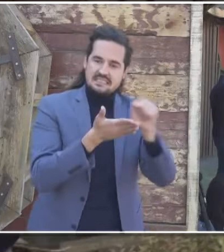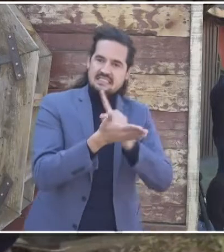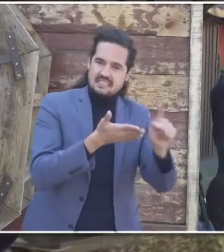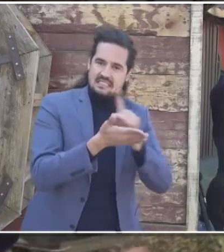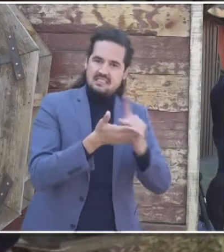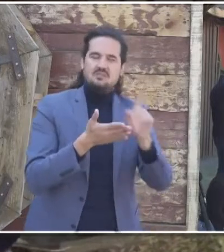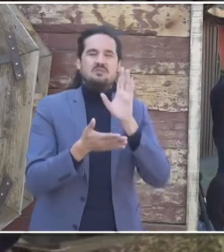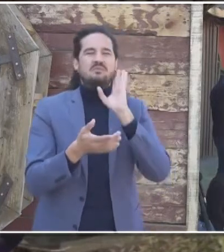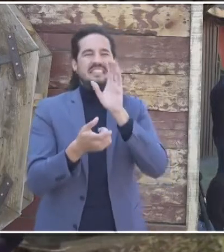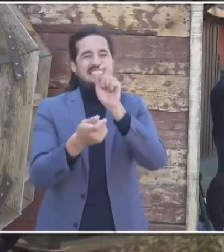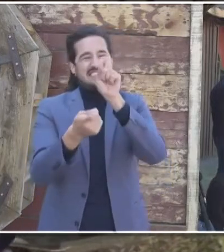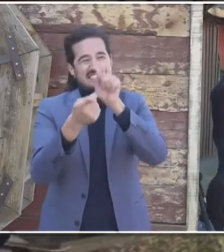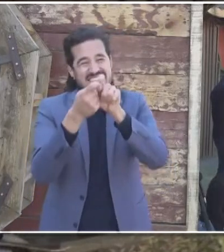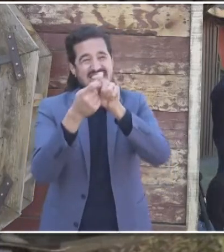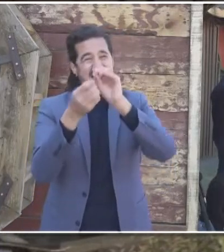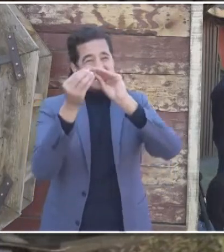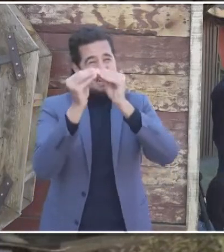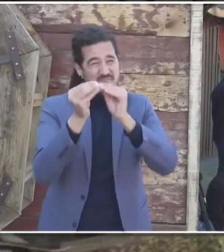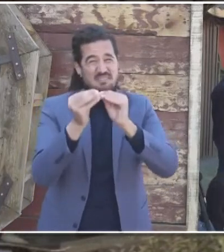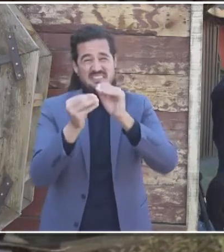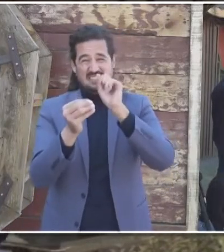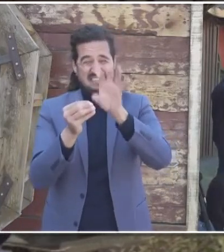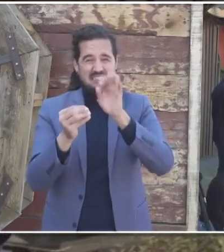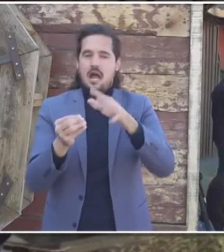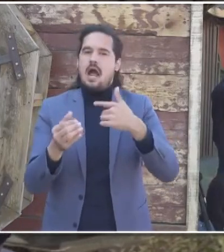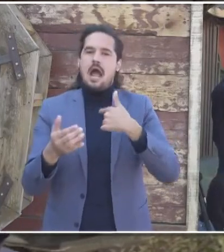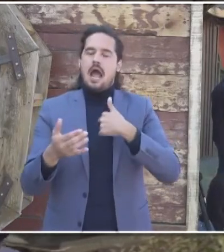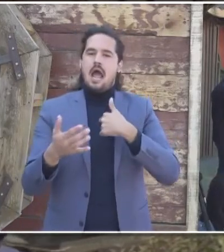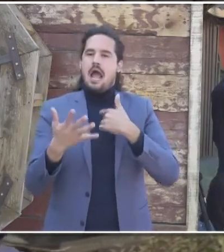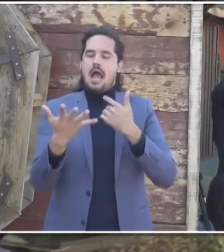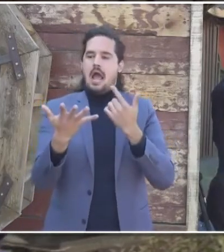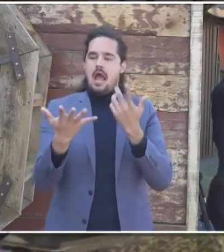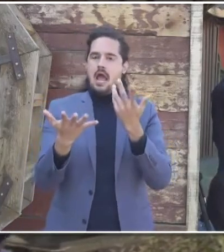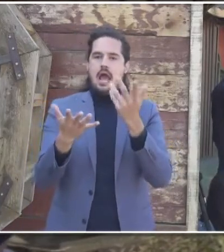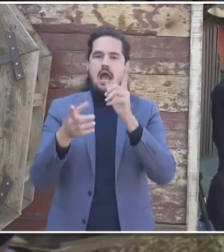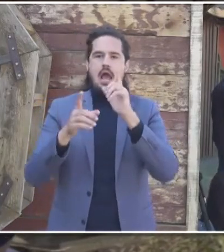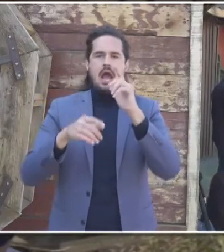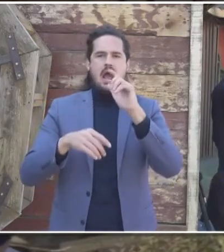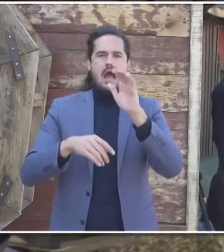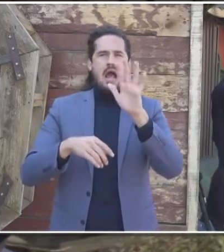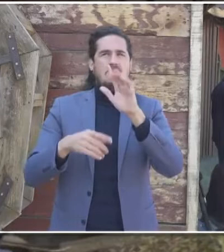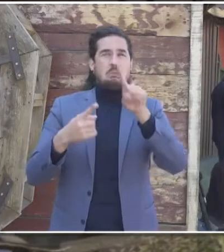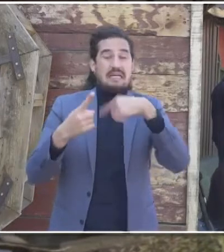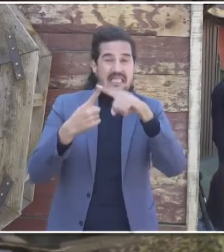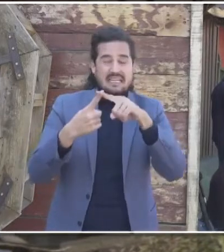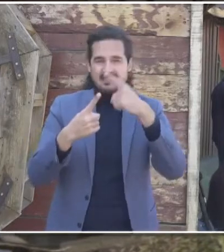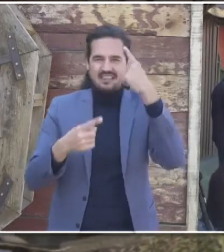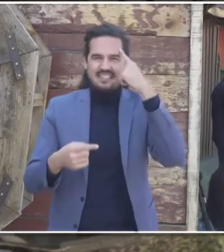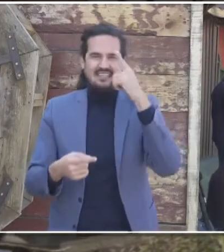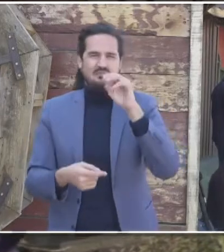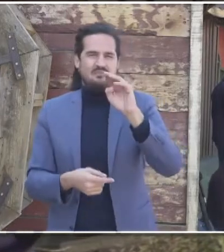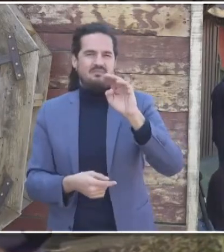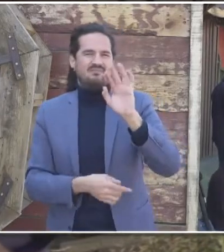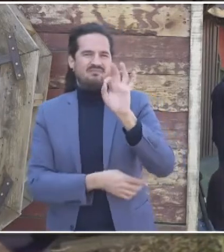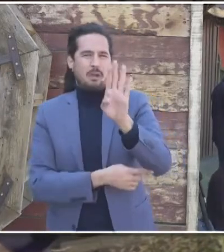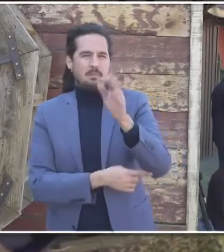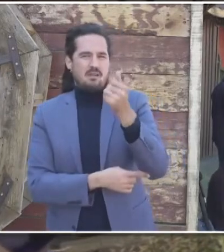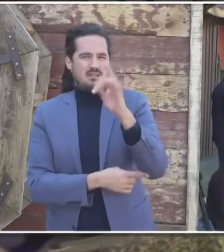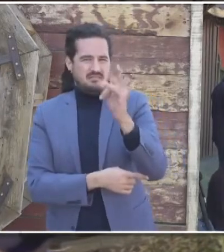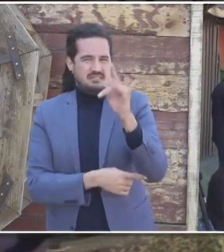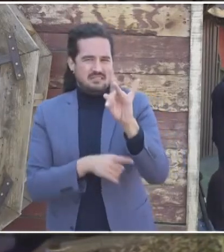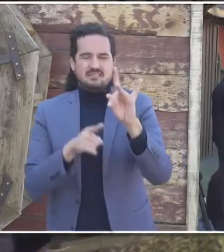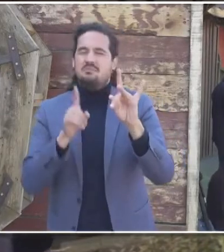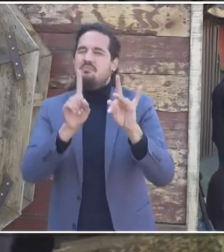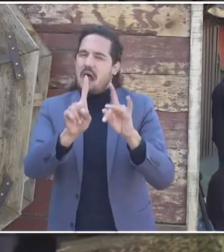get it. I have a date, that's the 18th. I'm hoping to deliver before the 18th. In fact, I'm confident we will. If you